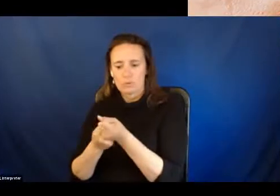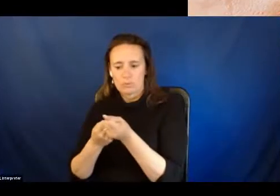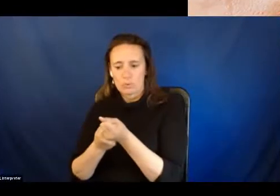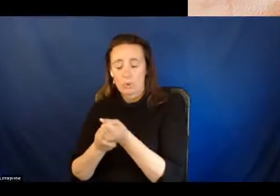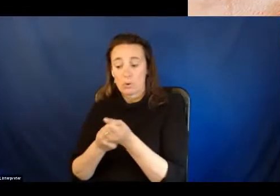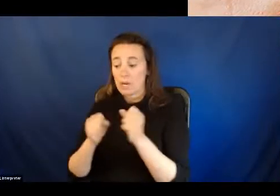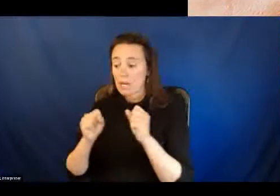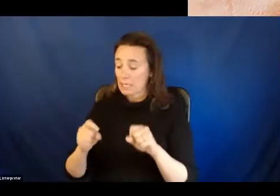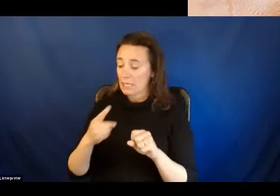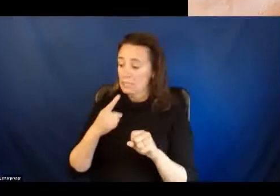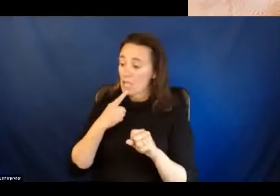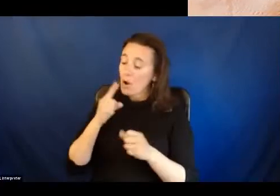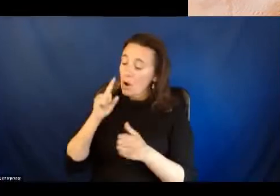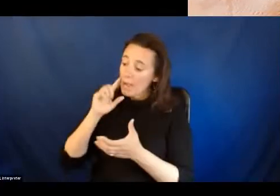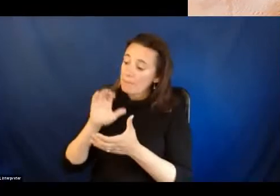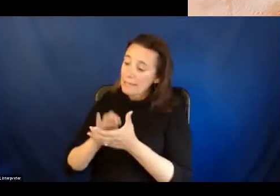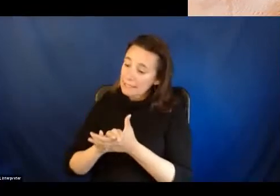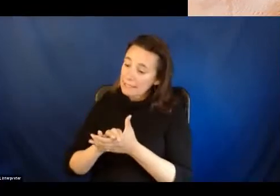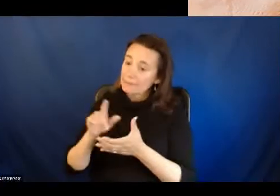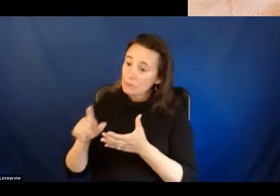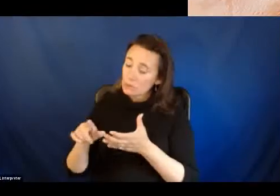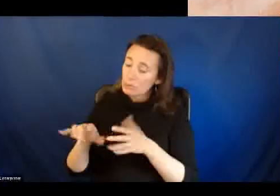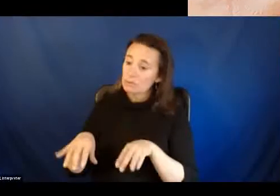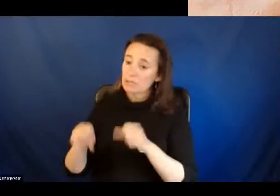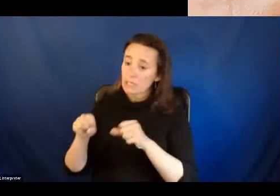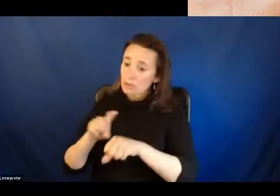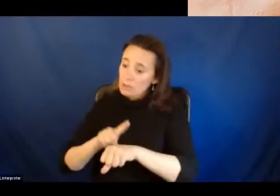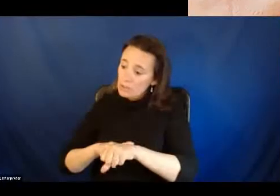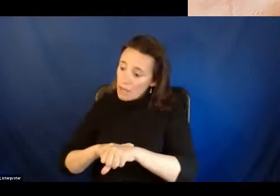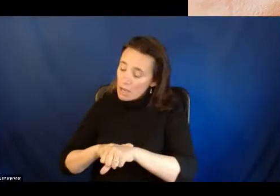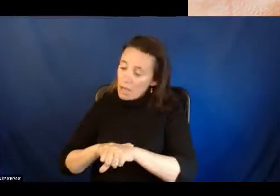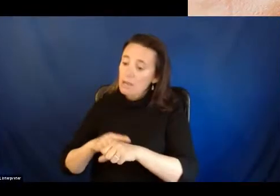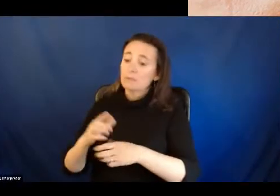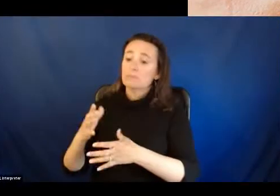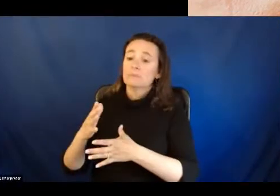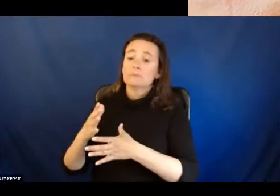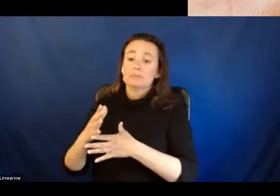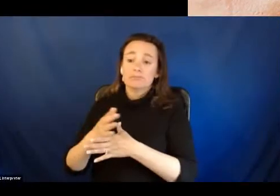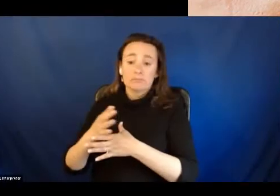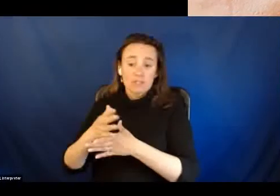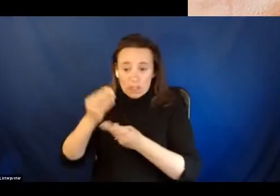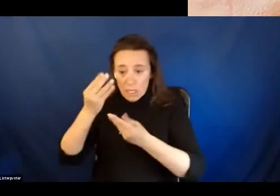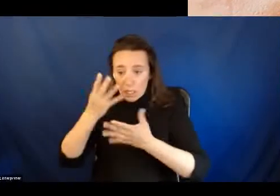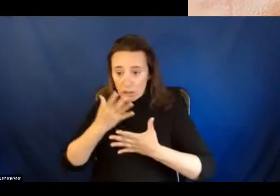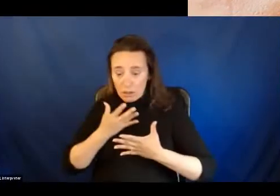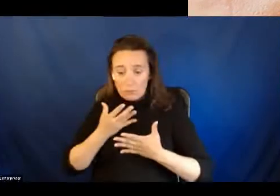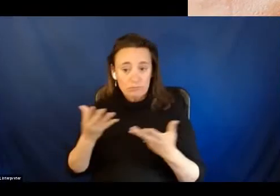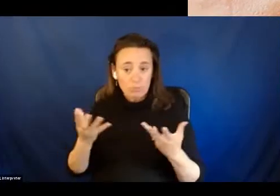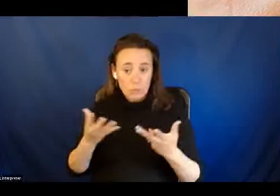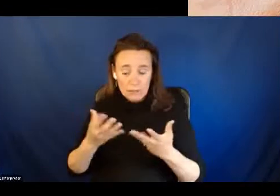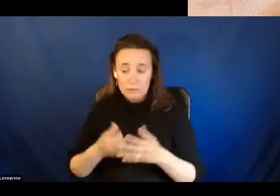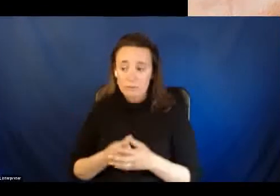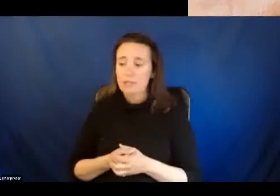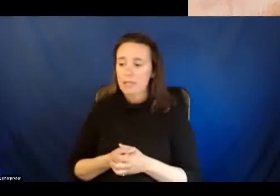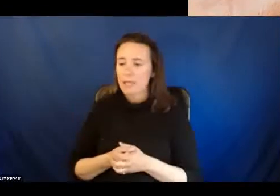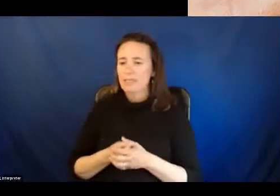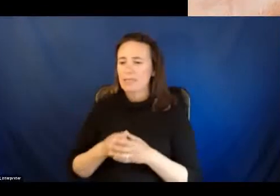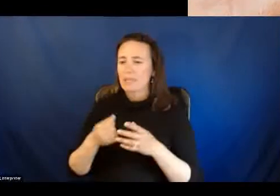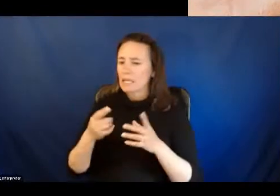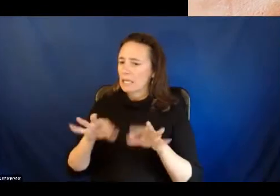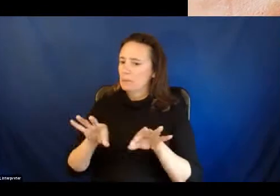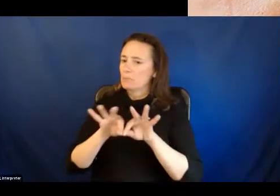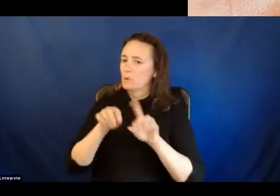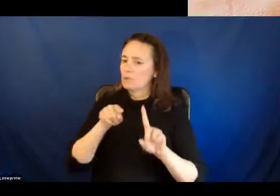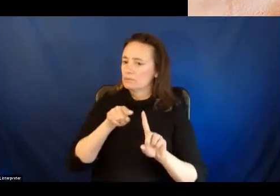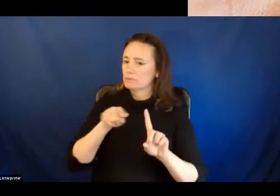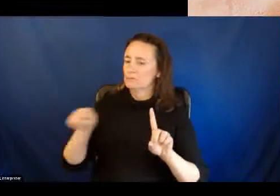I believe you, take your time, what do you want to share with me? And again, focusing on those open-ended questions and providing that